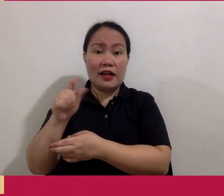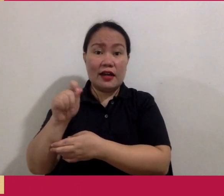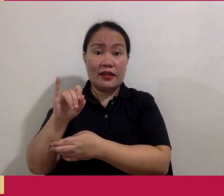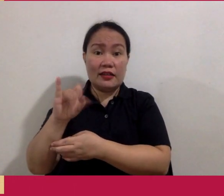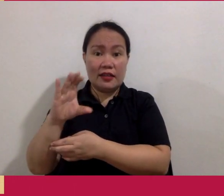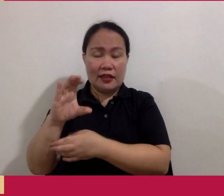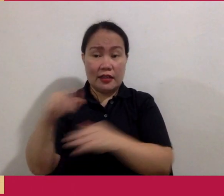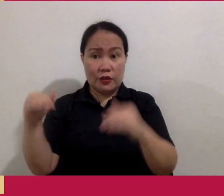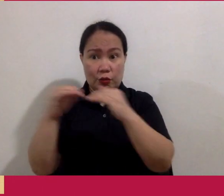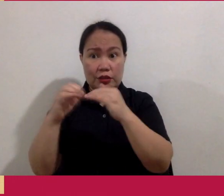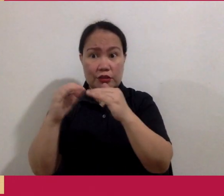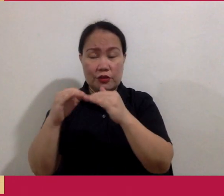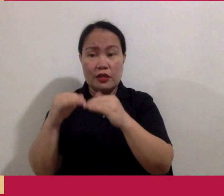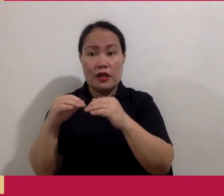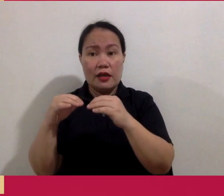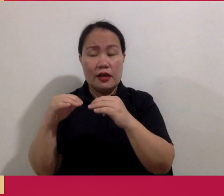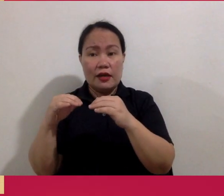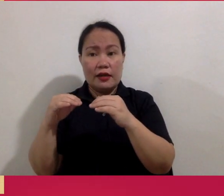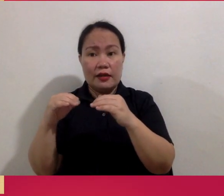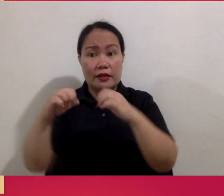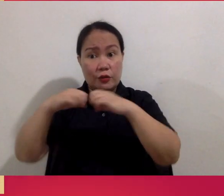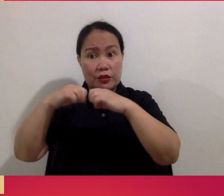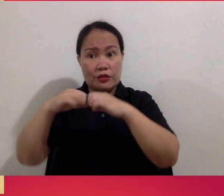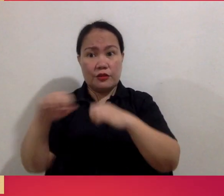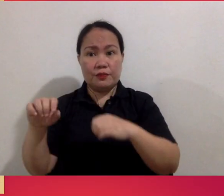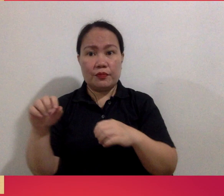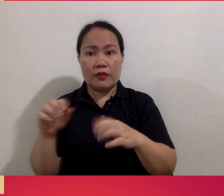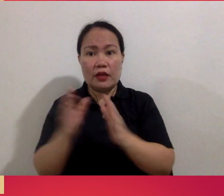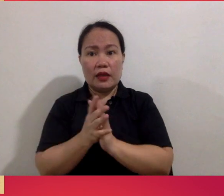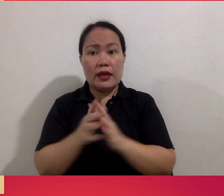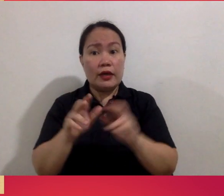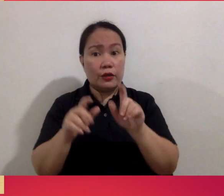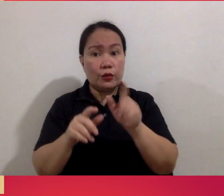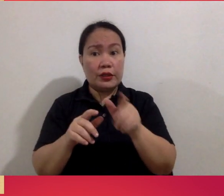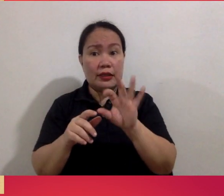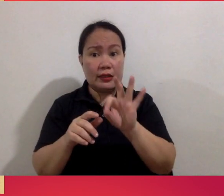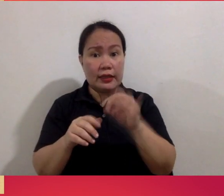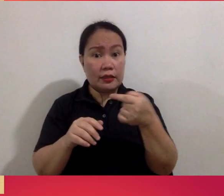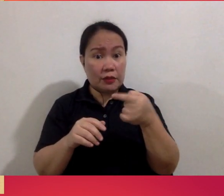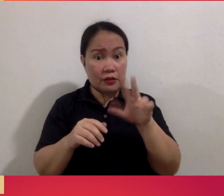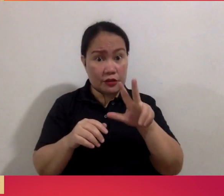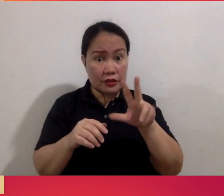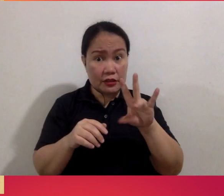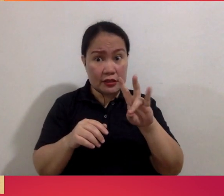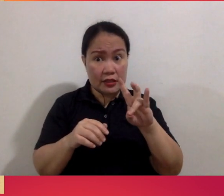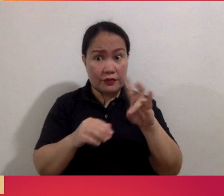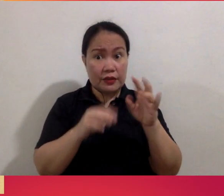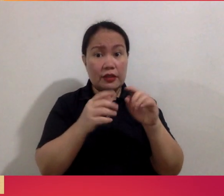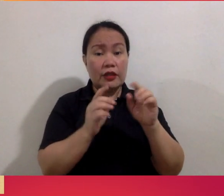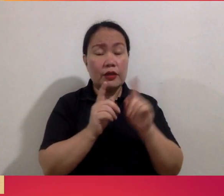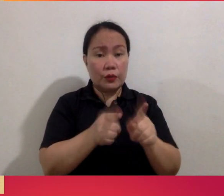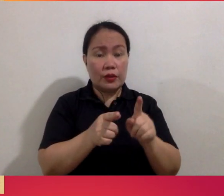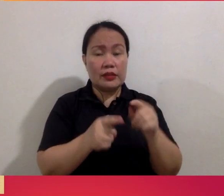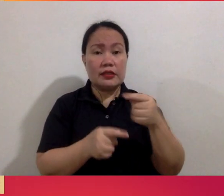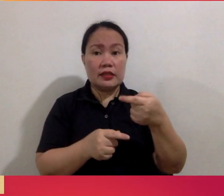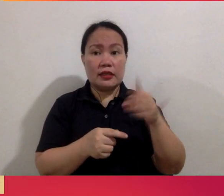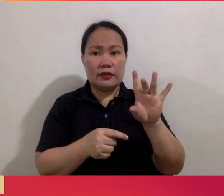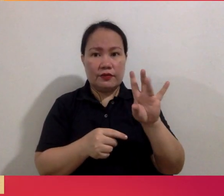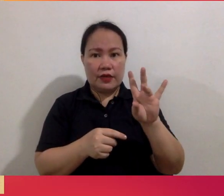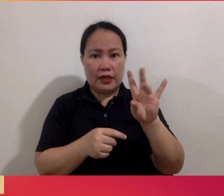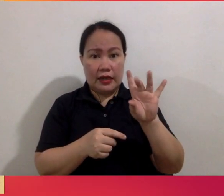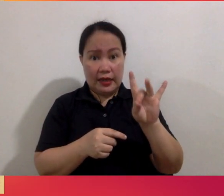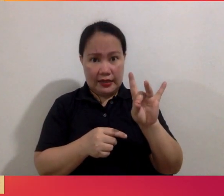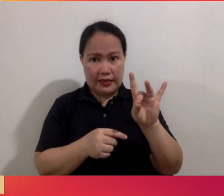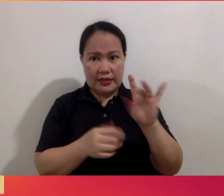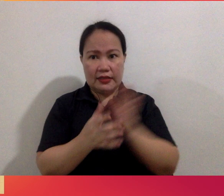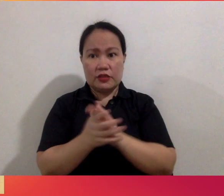squared plus 6x minus 8. Y minus 8, 29 minus 37, that is negative 8 is equal to 0. So,